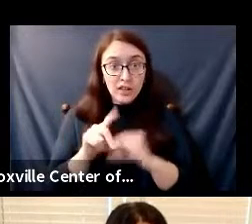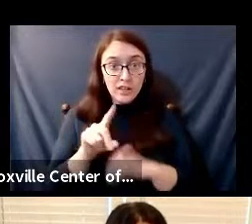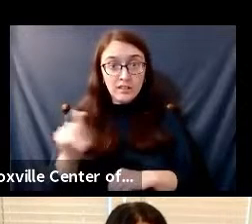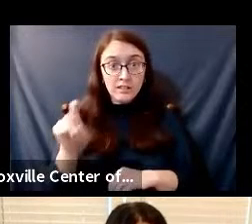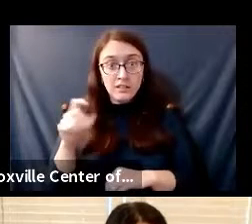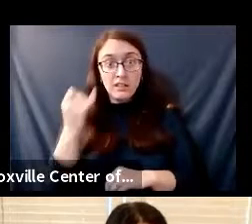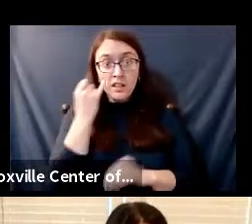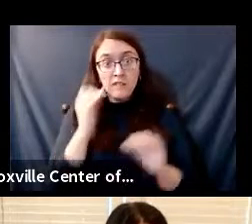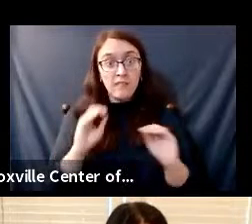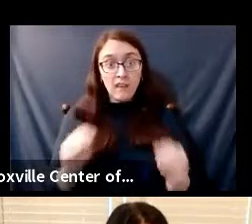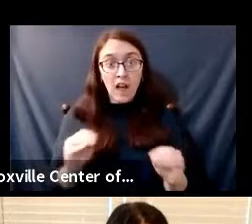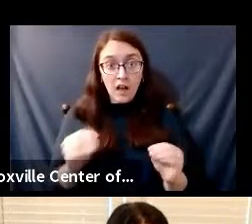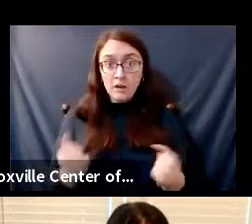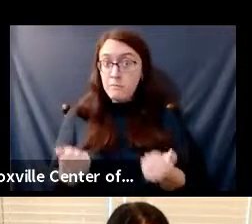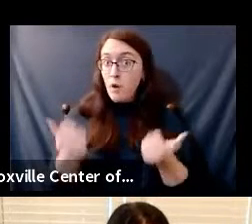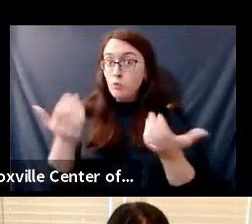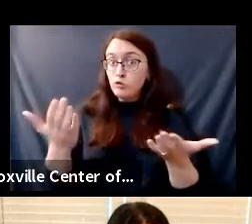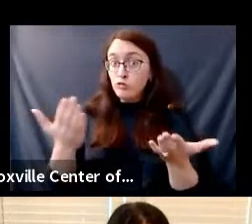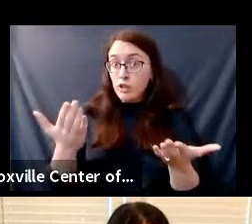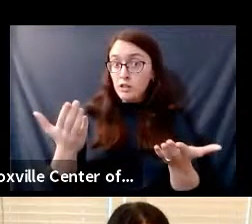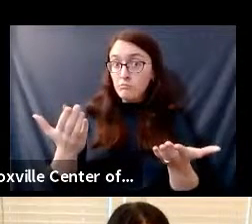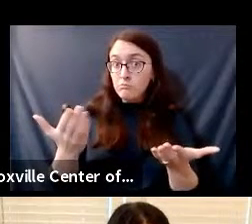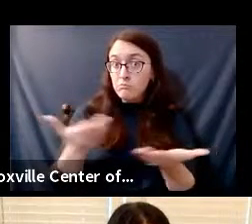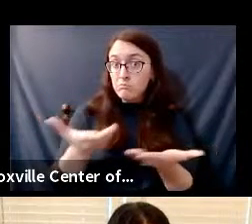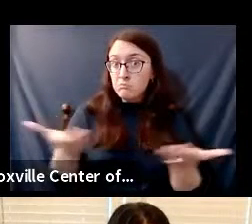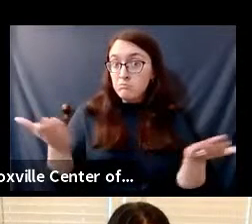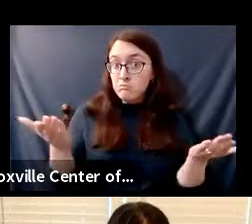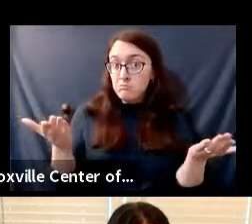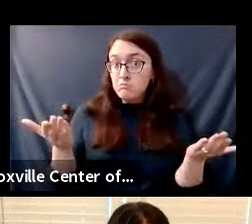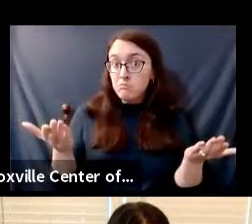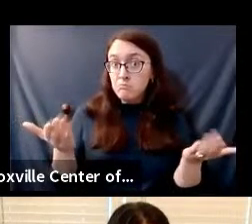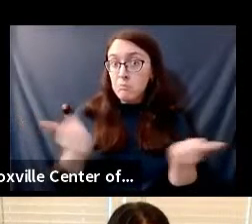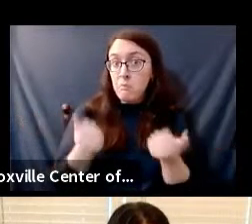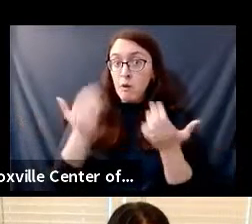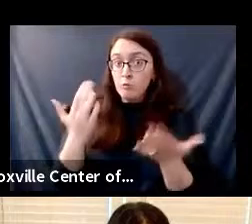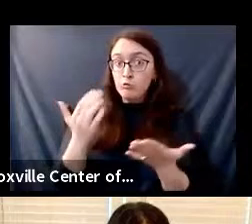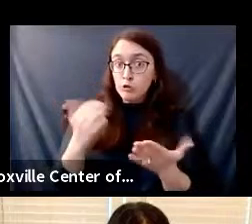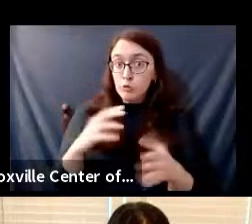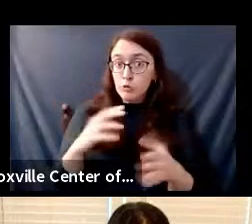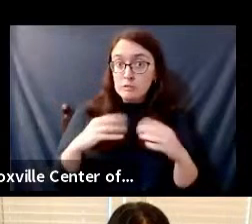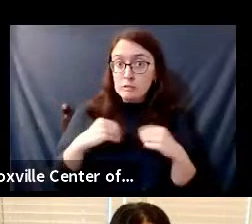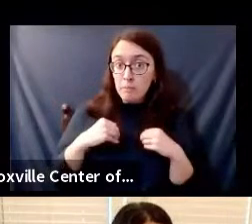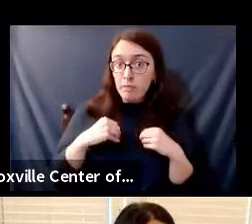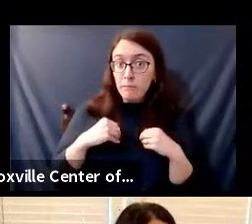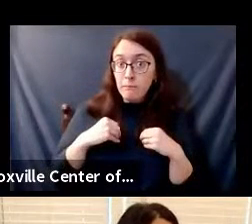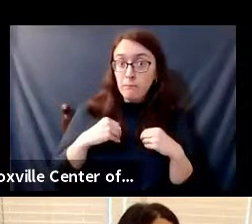If not, do I hear a motion to accept them?